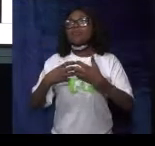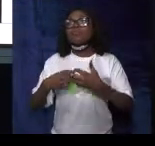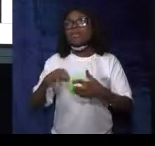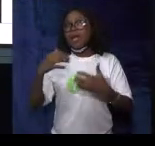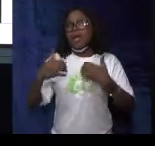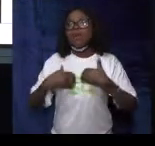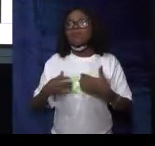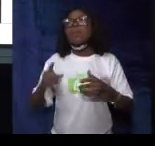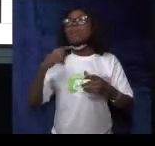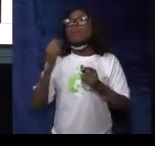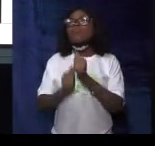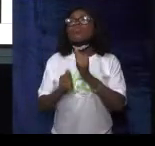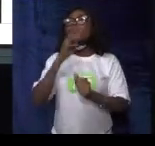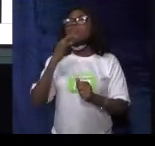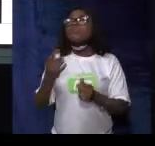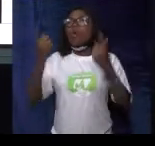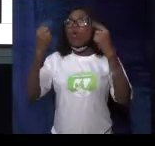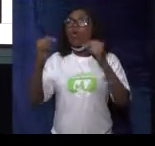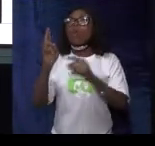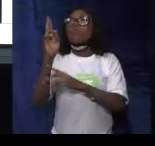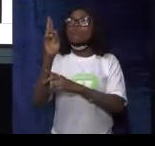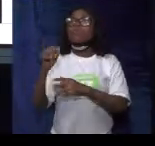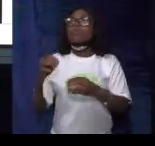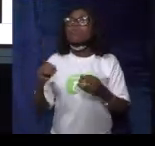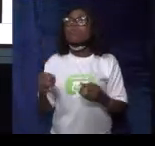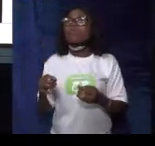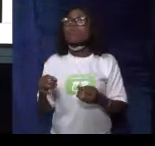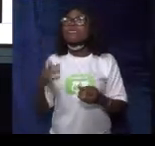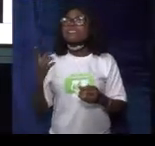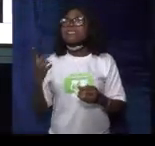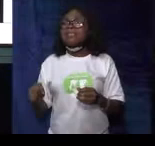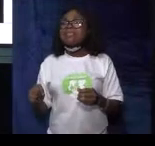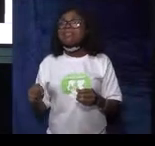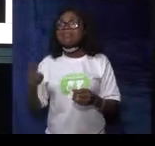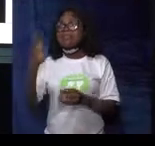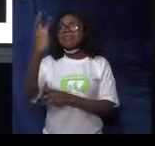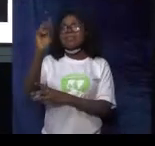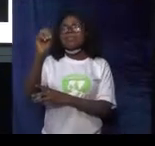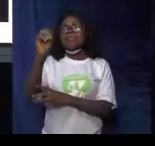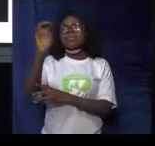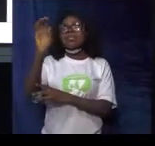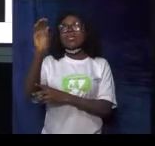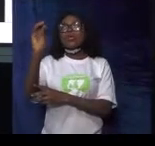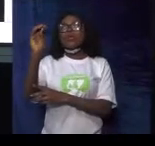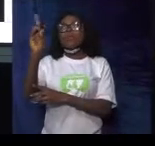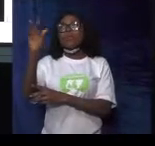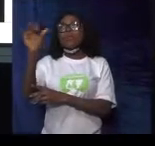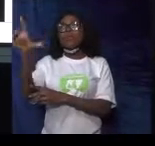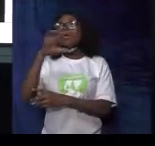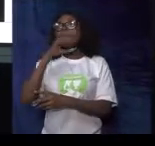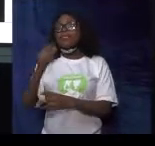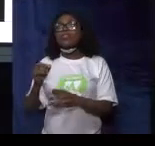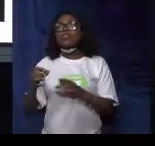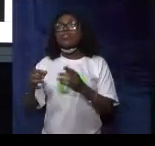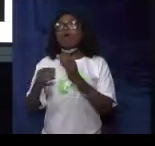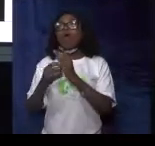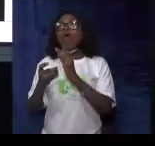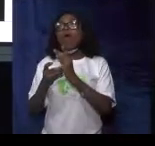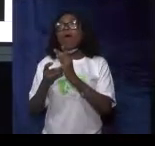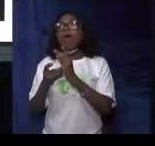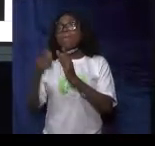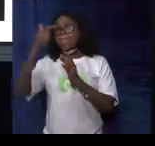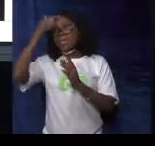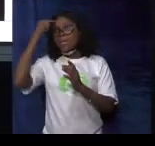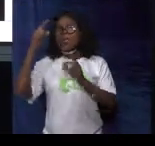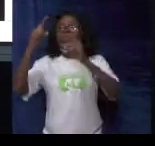the lowest. So which one is the mode for this bar graph? Well, the mode or the modal source of energy is